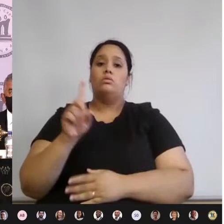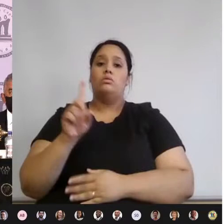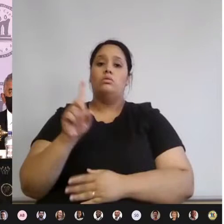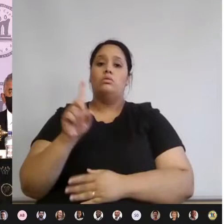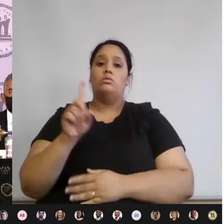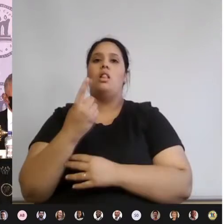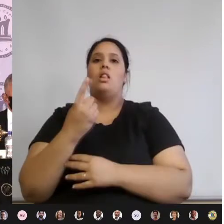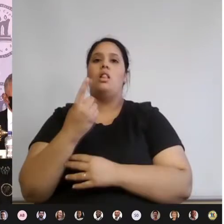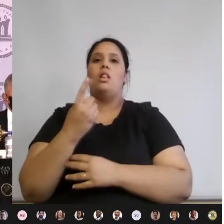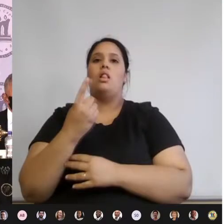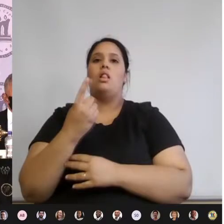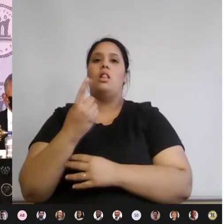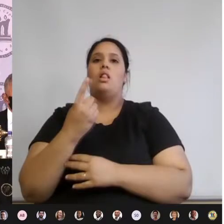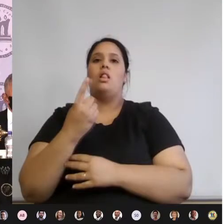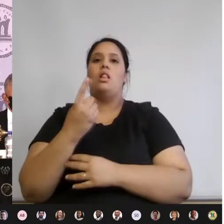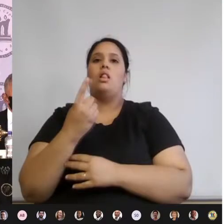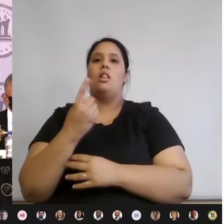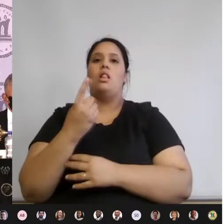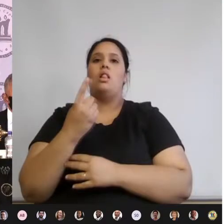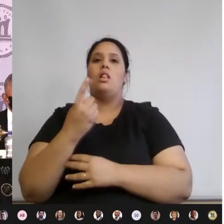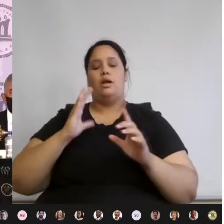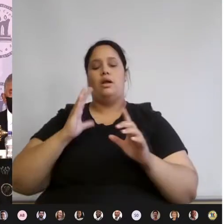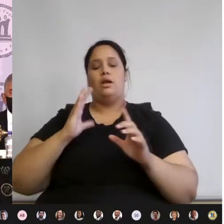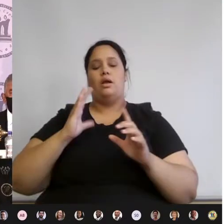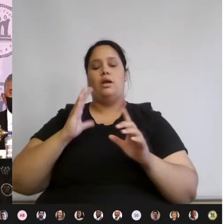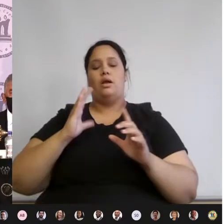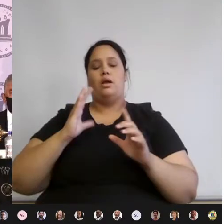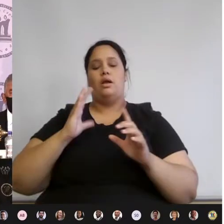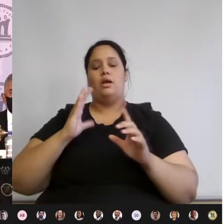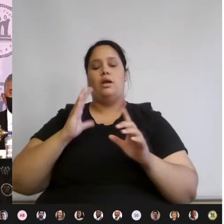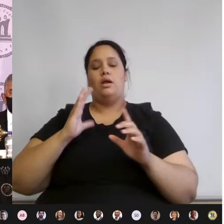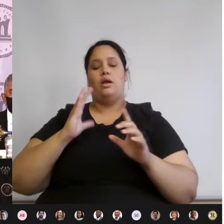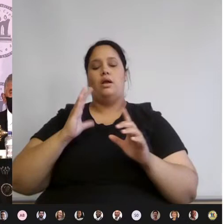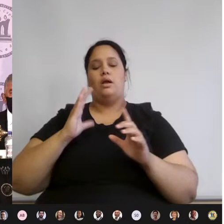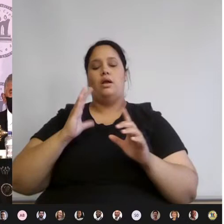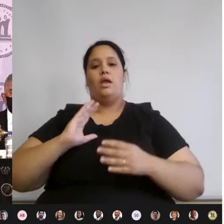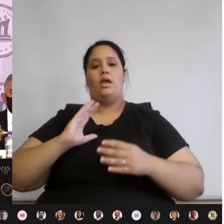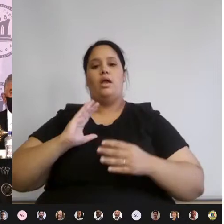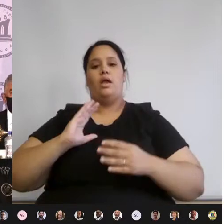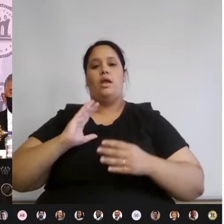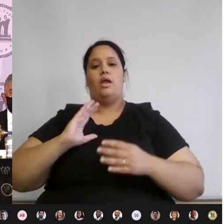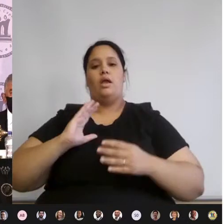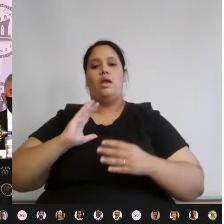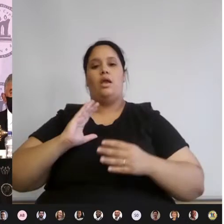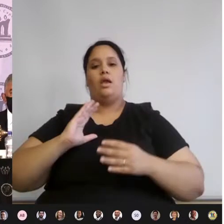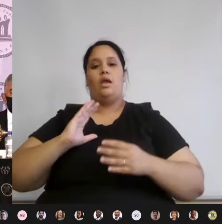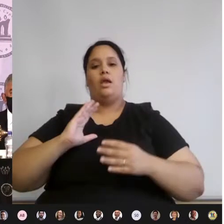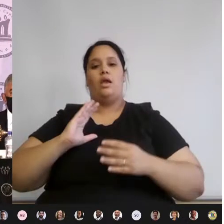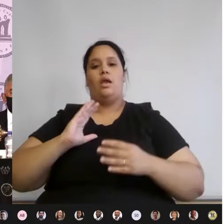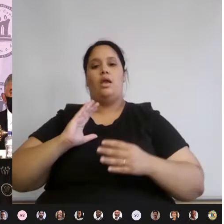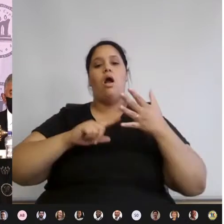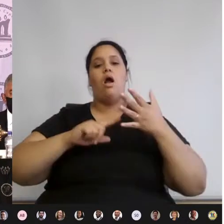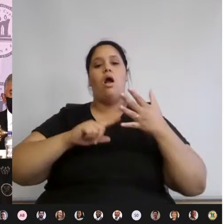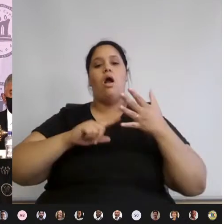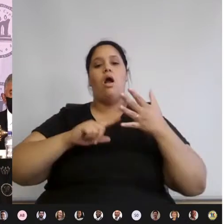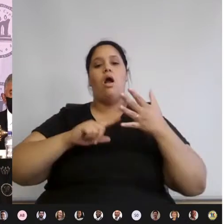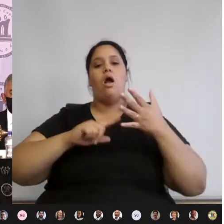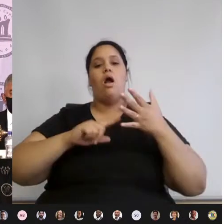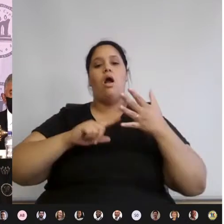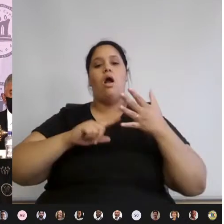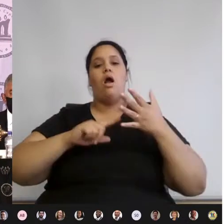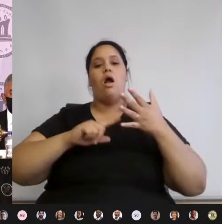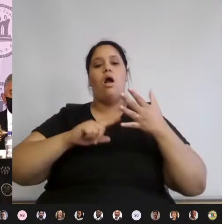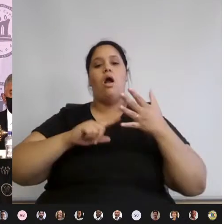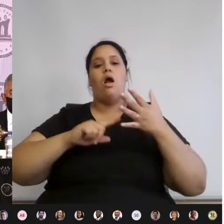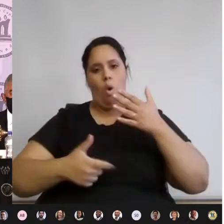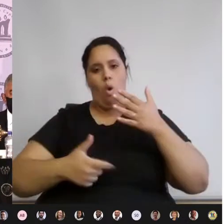the chairperson of the governing body, the governing board members, and the parents here of the school who have agreed to come